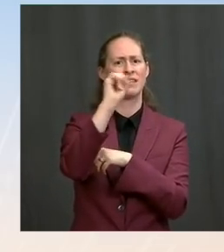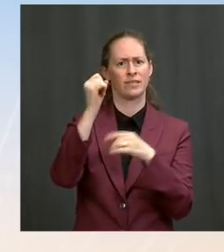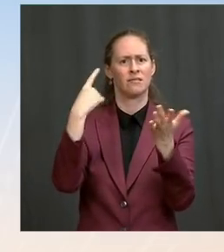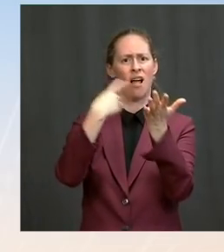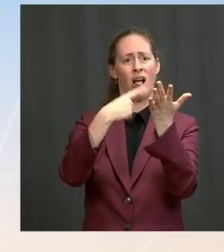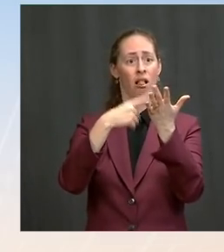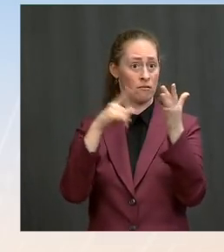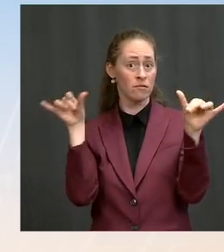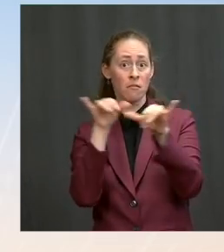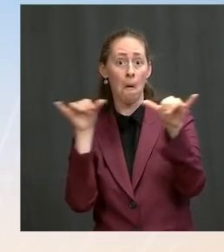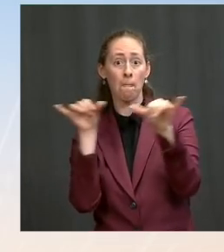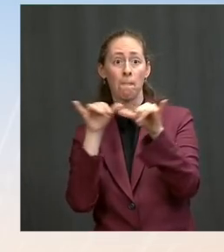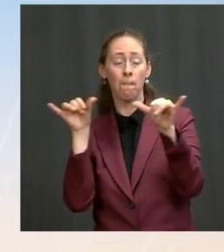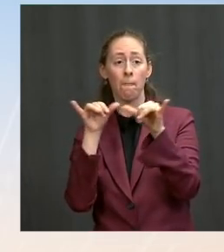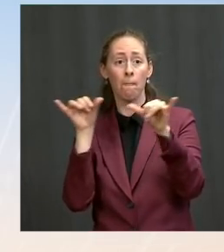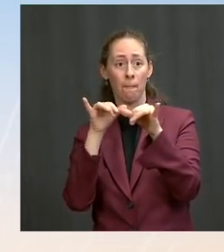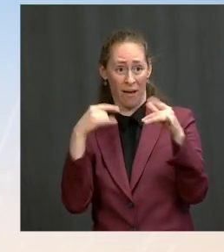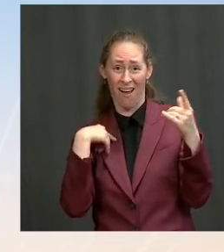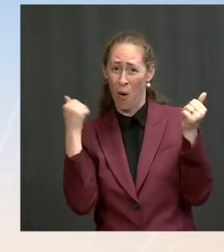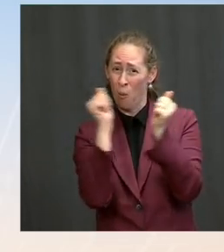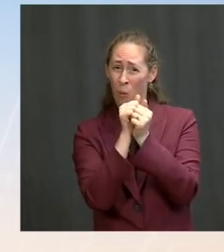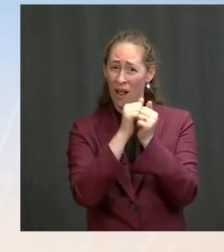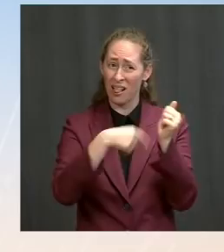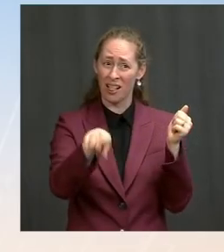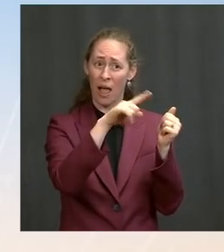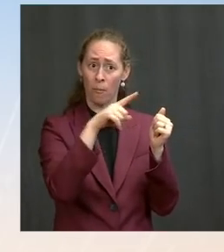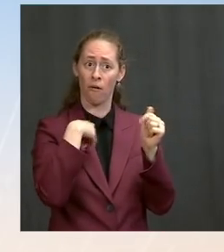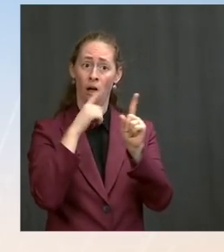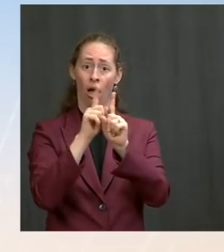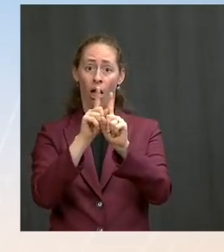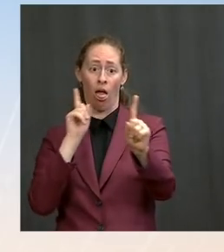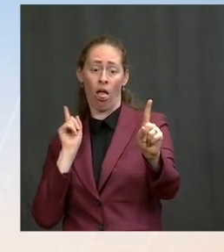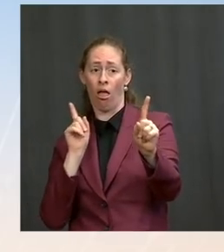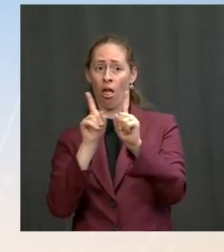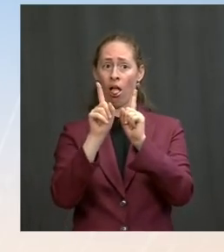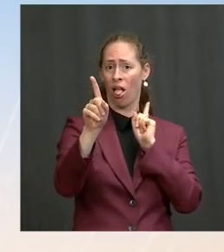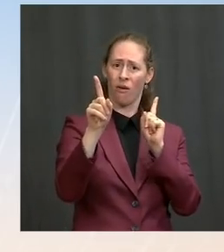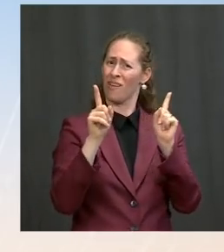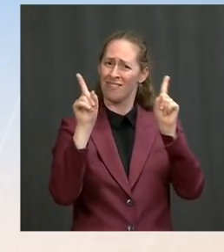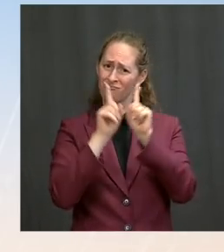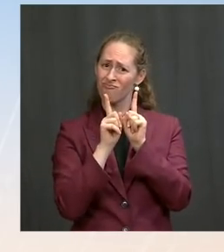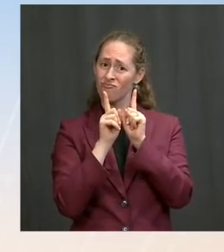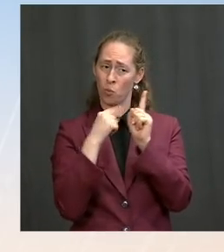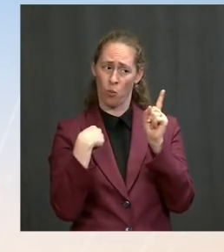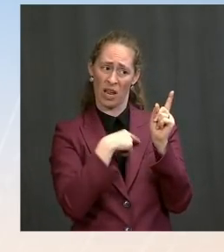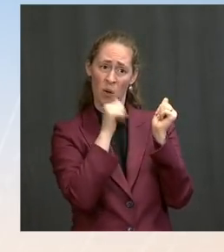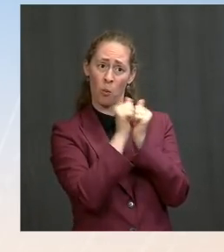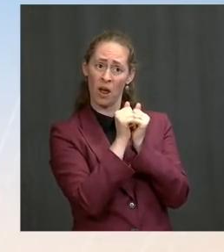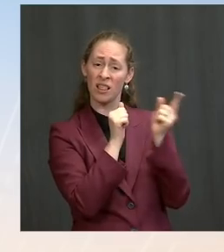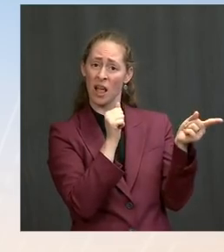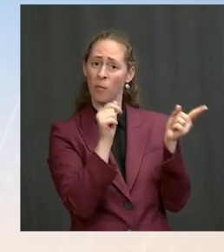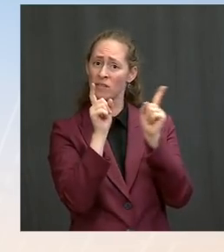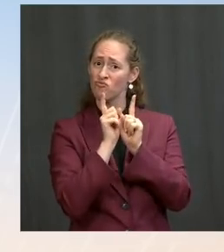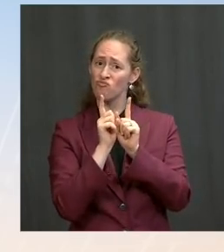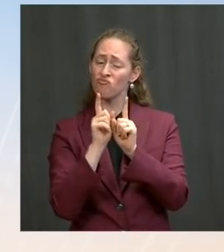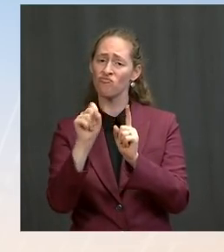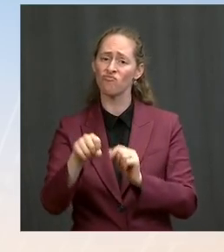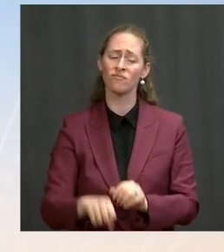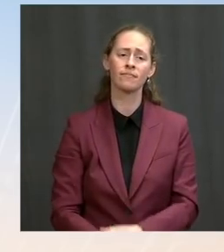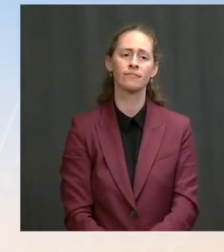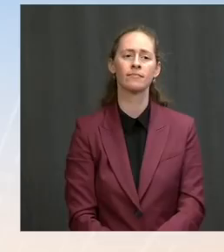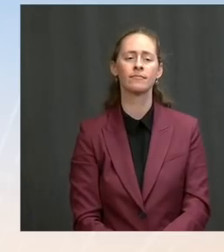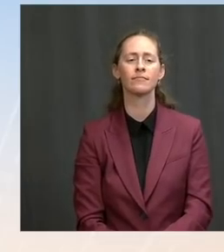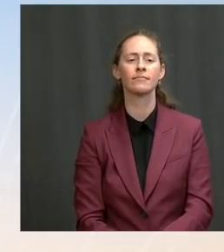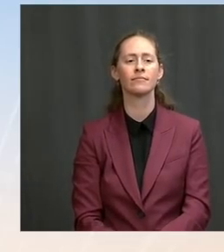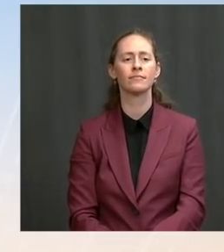fighting by their side and with them, and we want to address the climate crisis. A separate question. Yes, go ahead. More than a million people in this country,